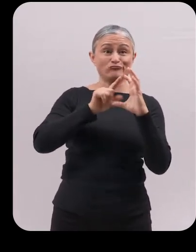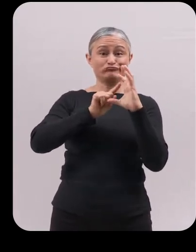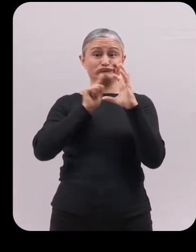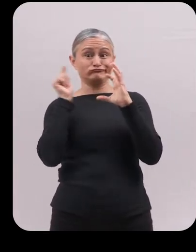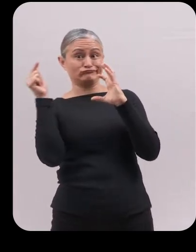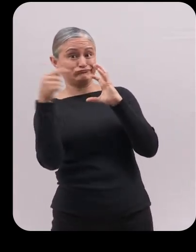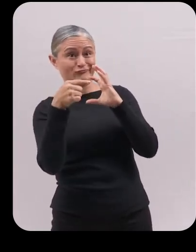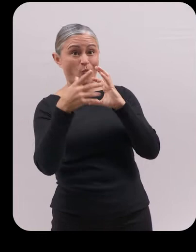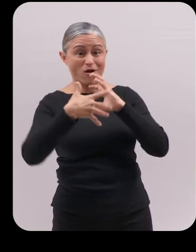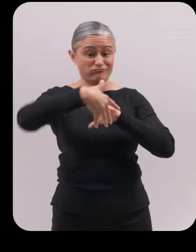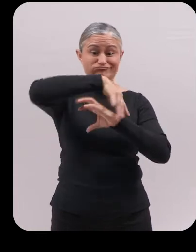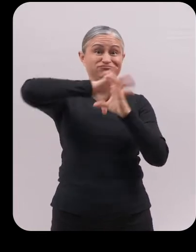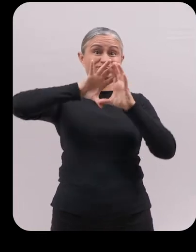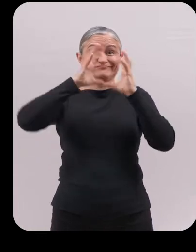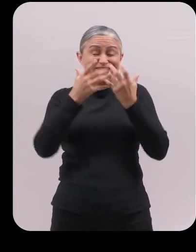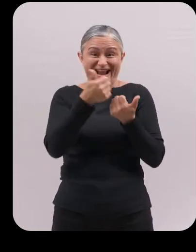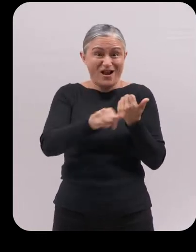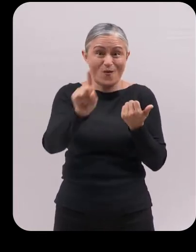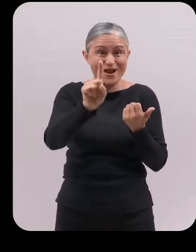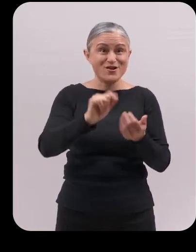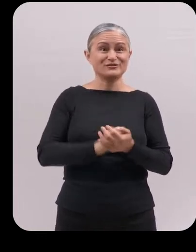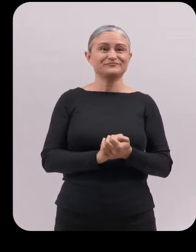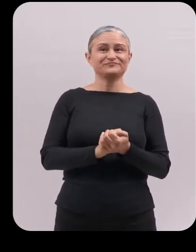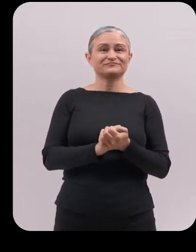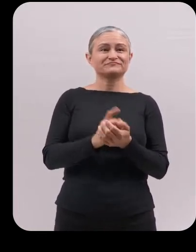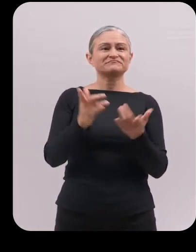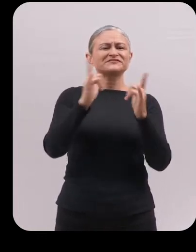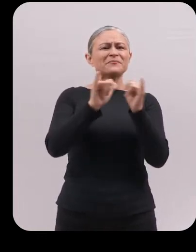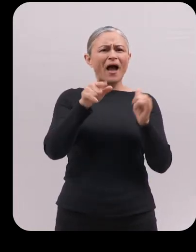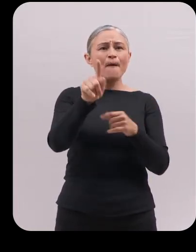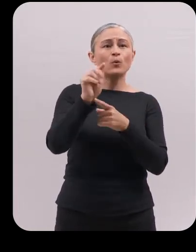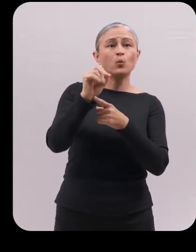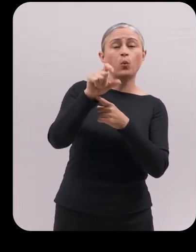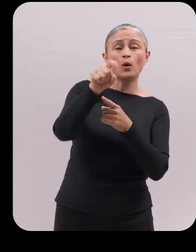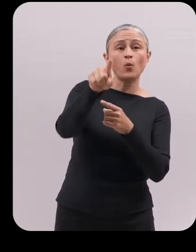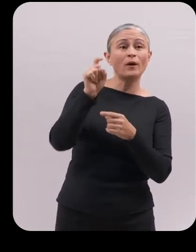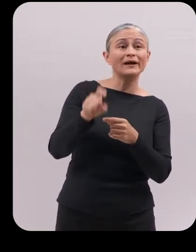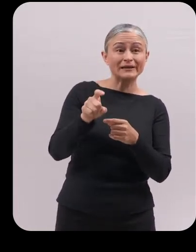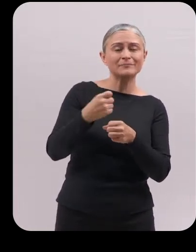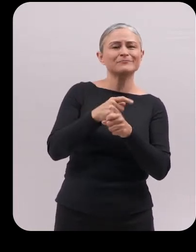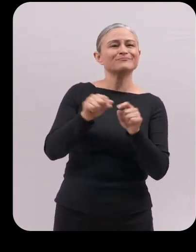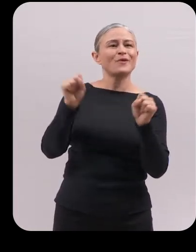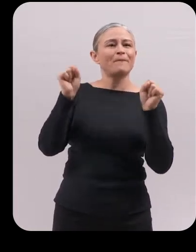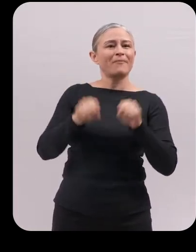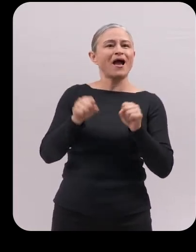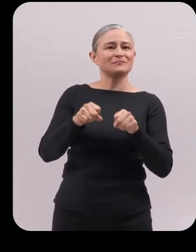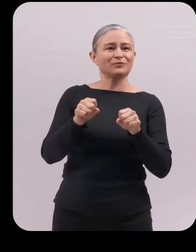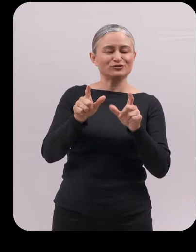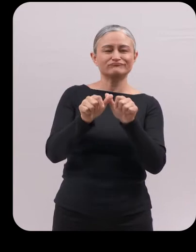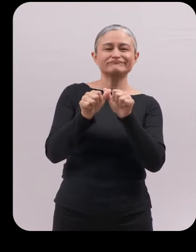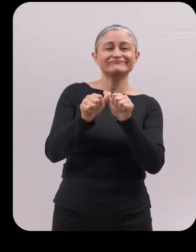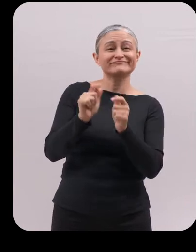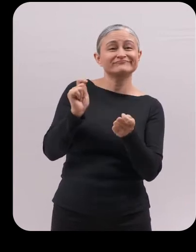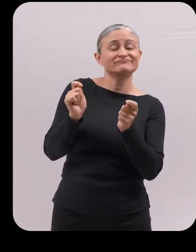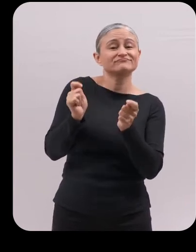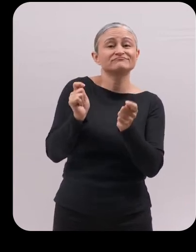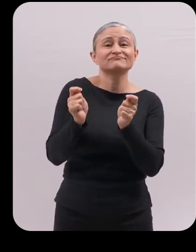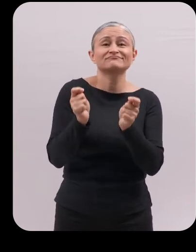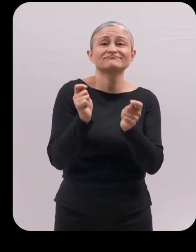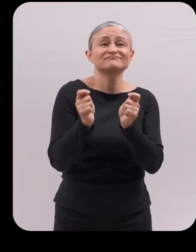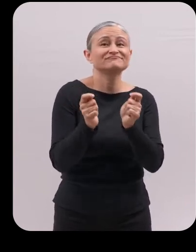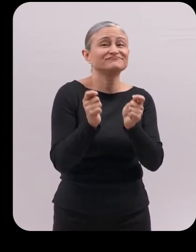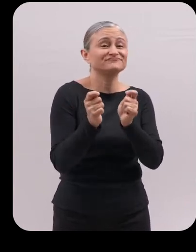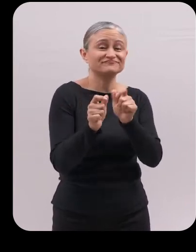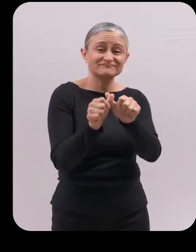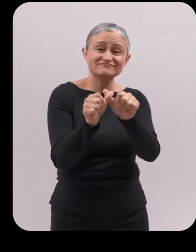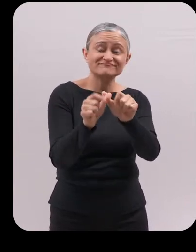side of the world. At the same time, the tools that you use need to make that possible, and they're